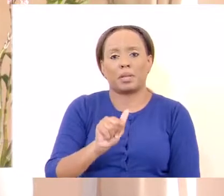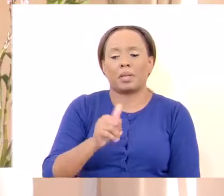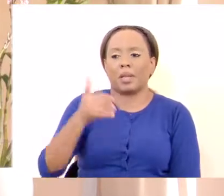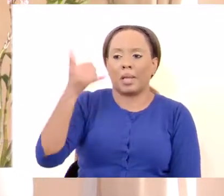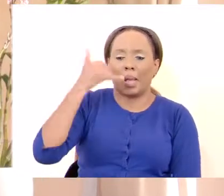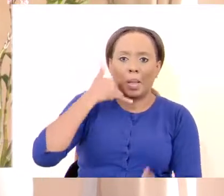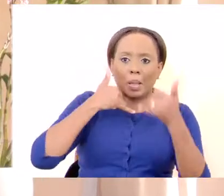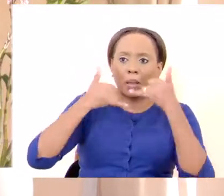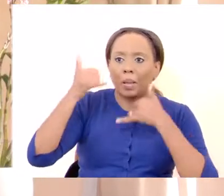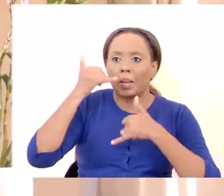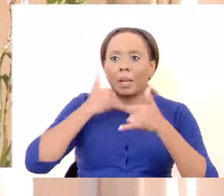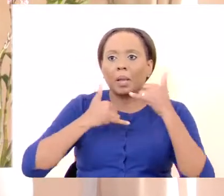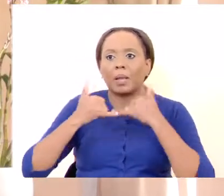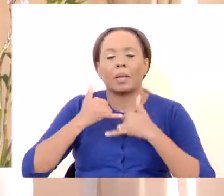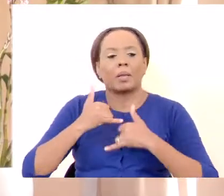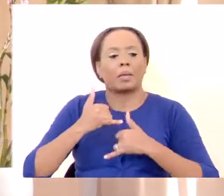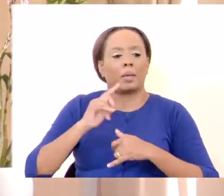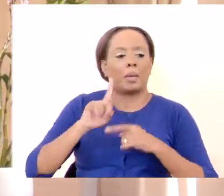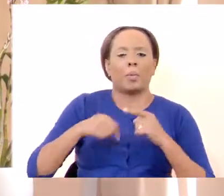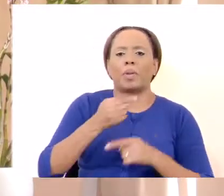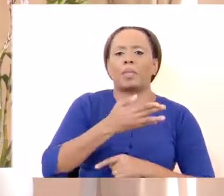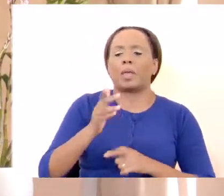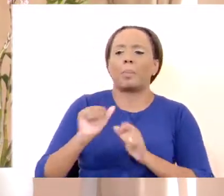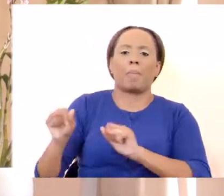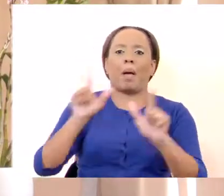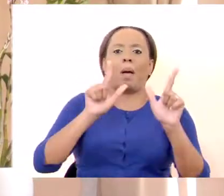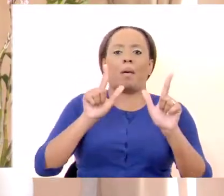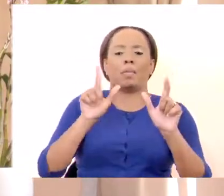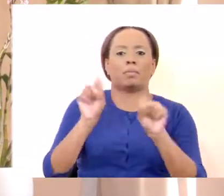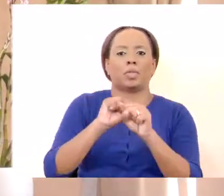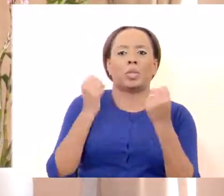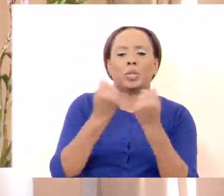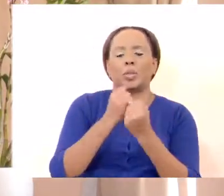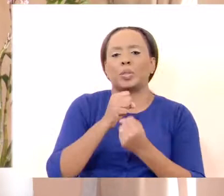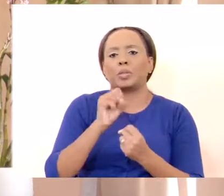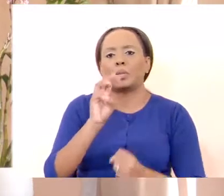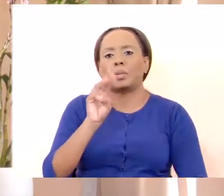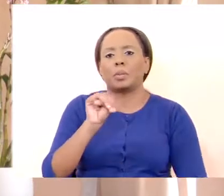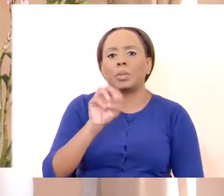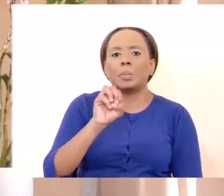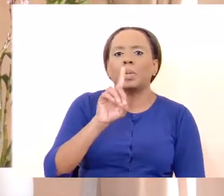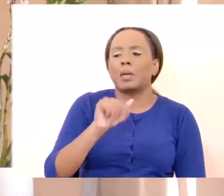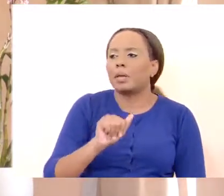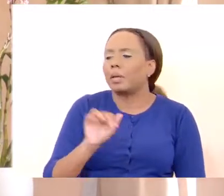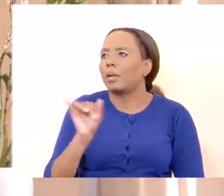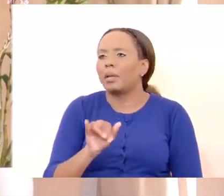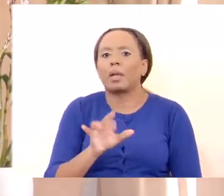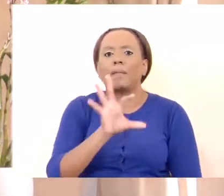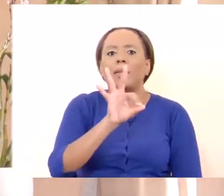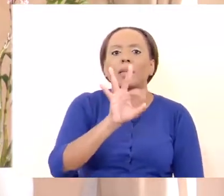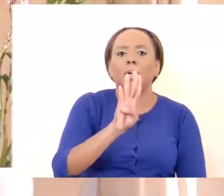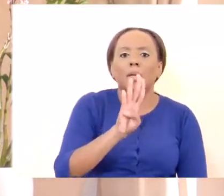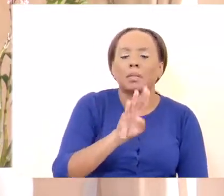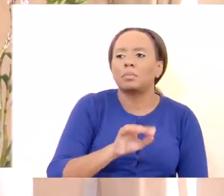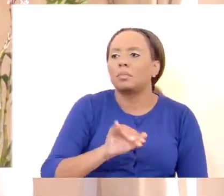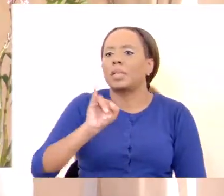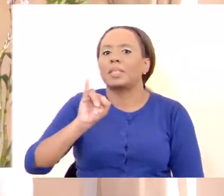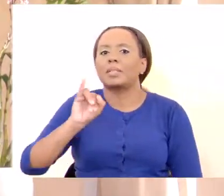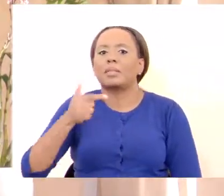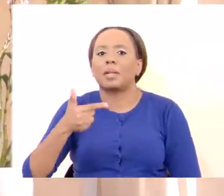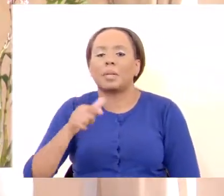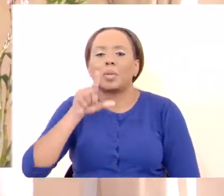are appearing on social media, whether or not there's any truth in those things, I really applaud you for